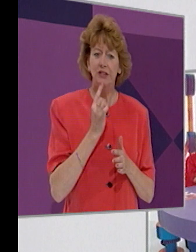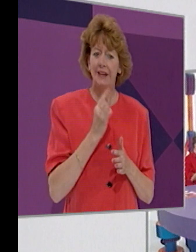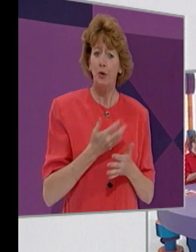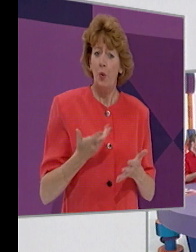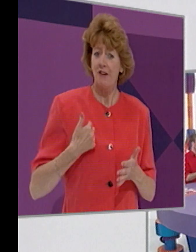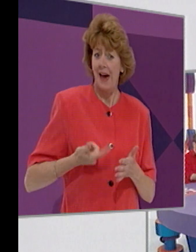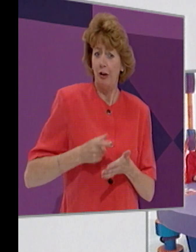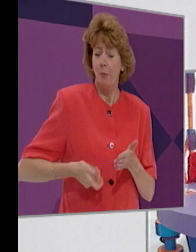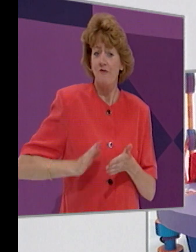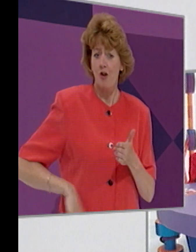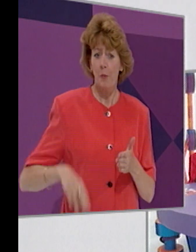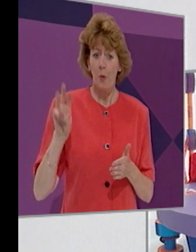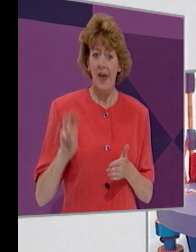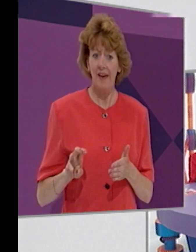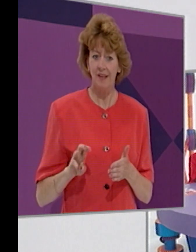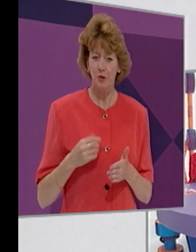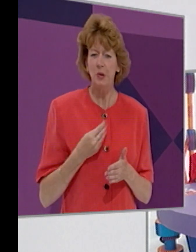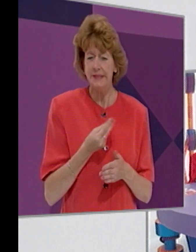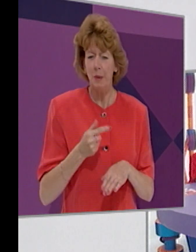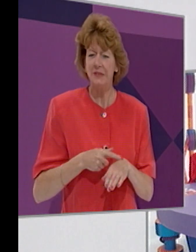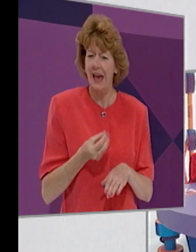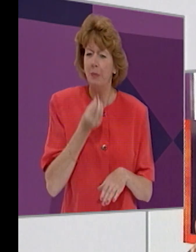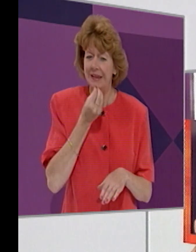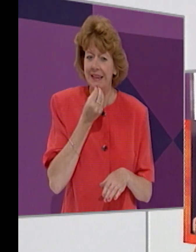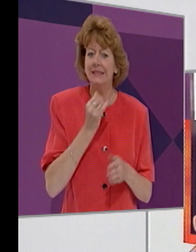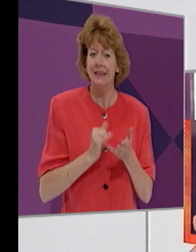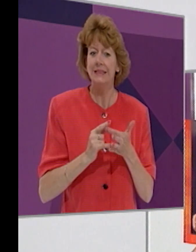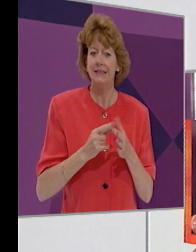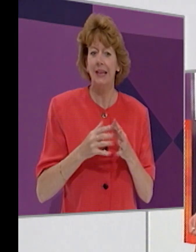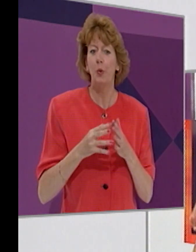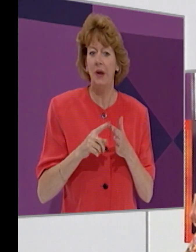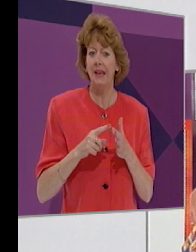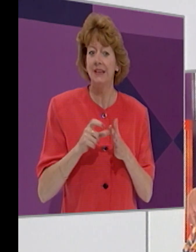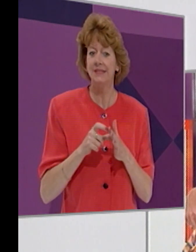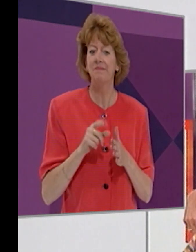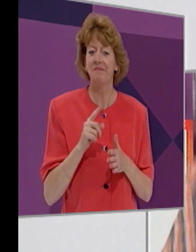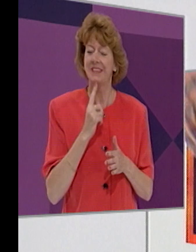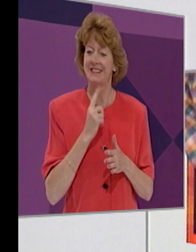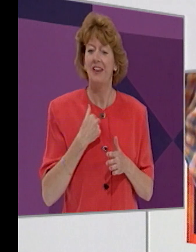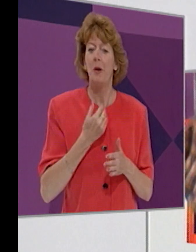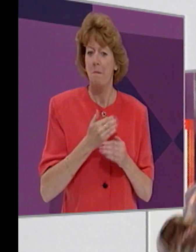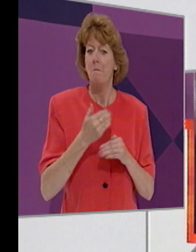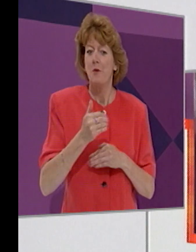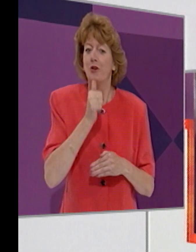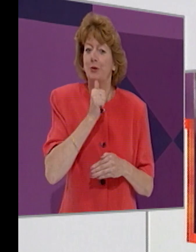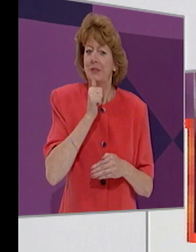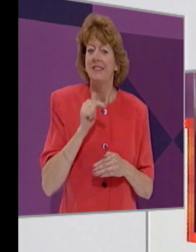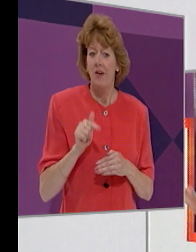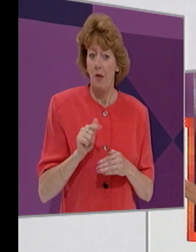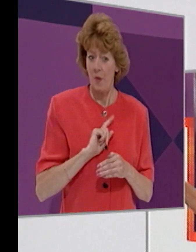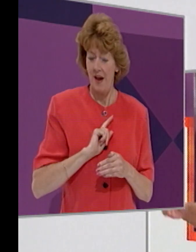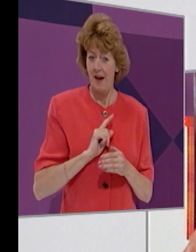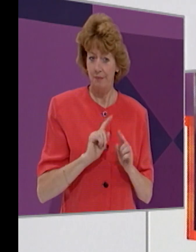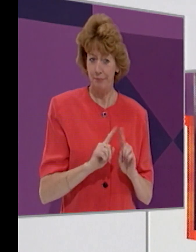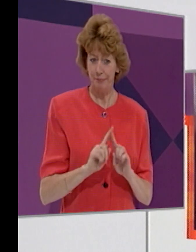because in Wales we have something called lava bread, and that's made out of seaweed. More than slightly useful, Gareth, when it comes to food. Lava bread you correctly